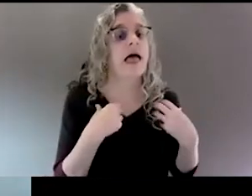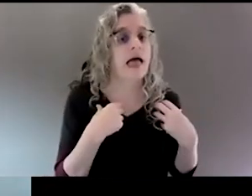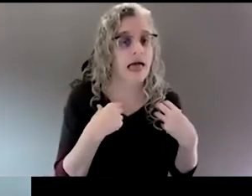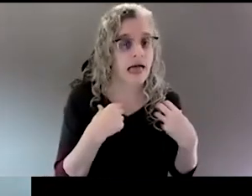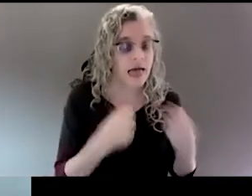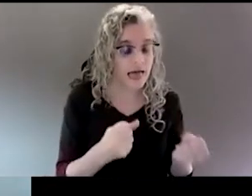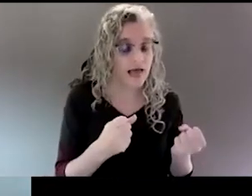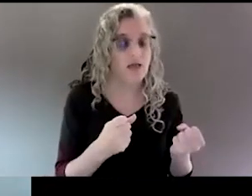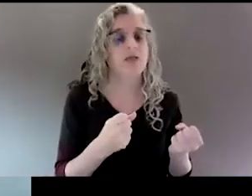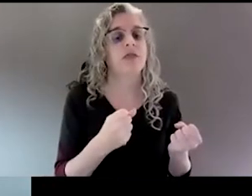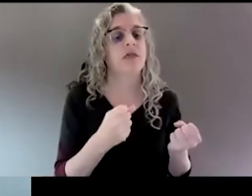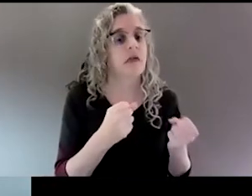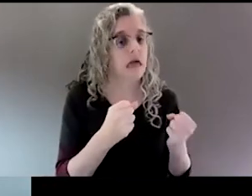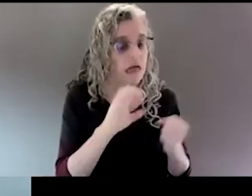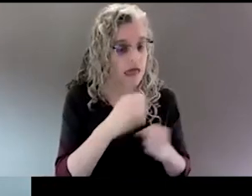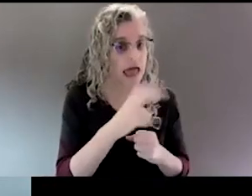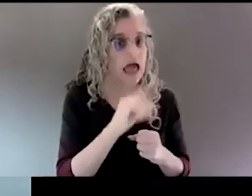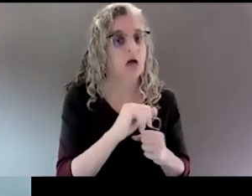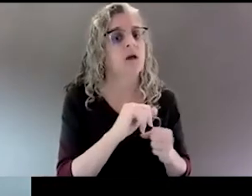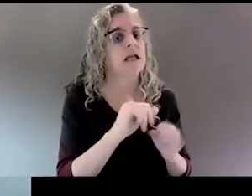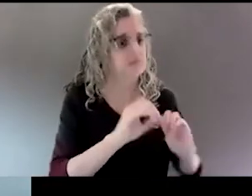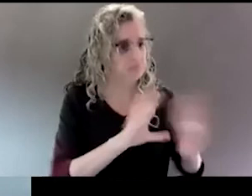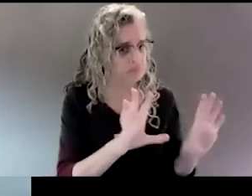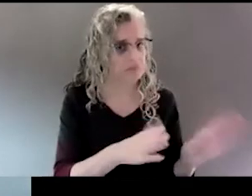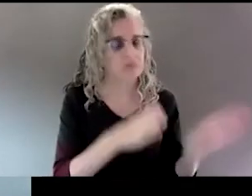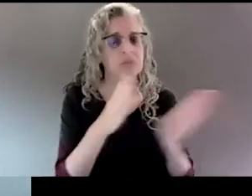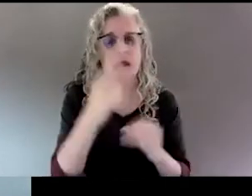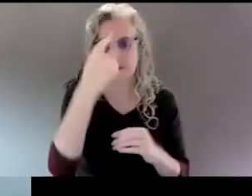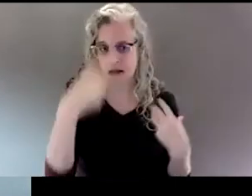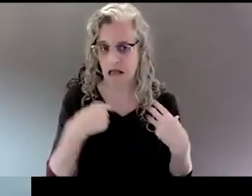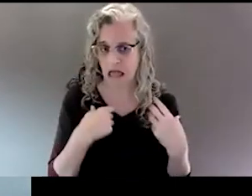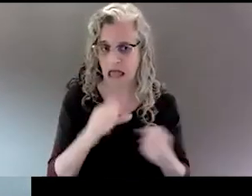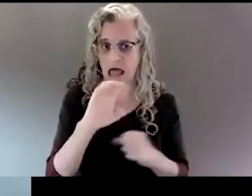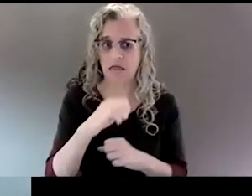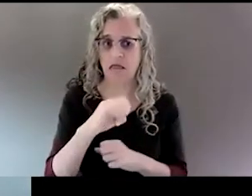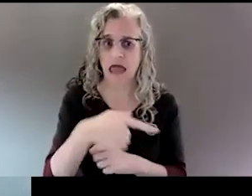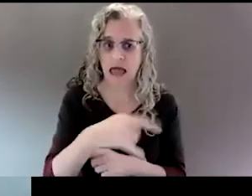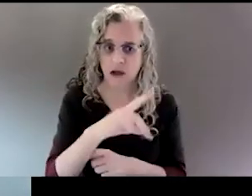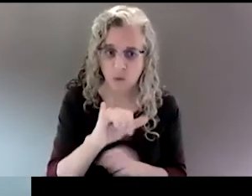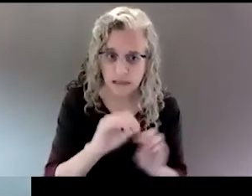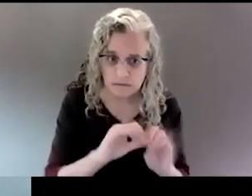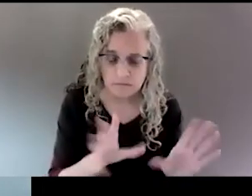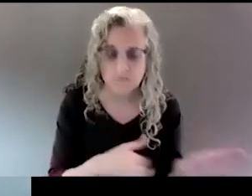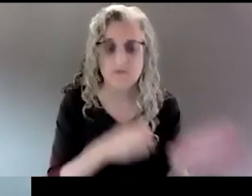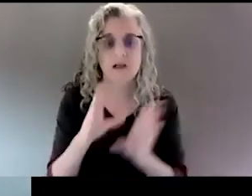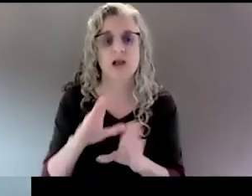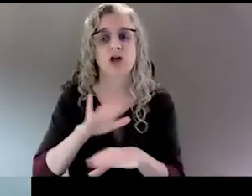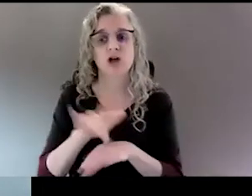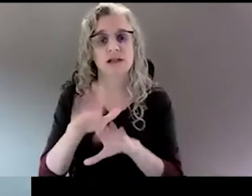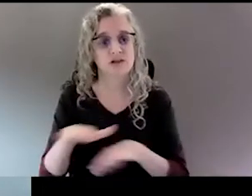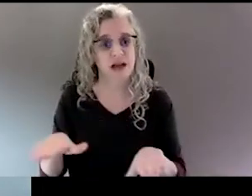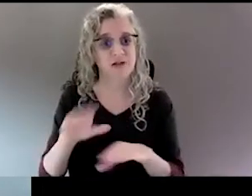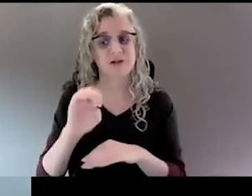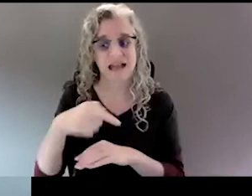defined, even early childhood equity is well defined, and that there is an agenda, and that there's